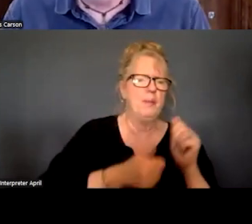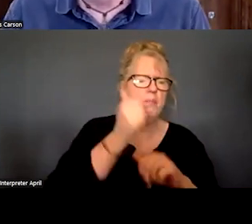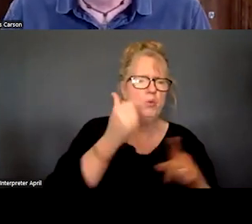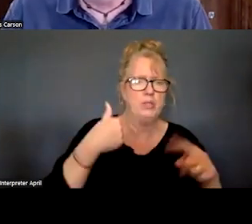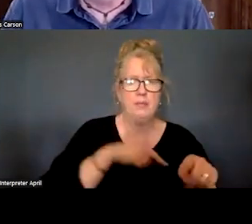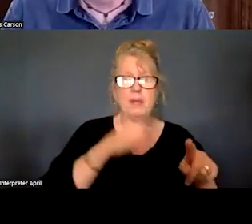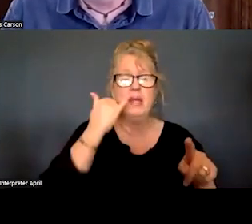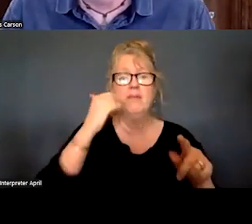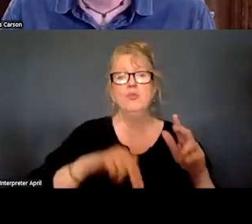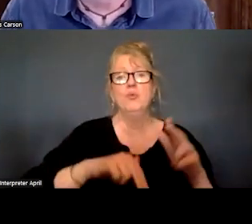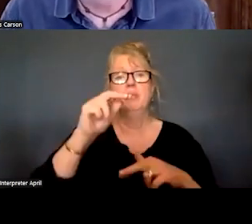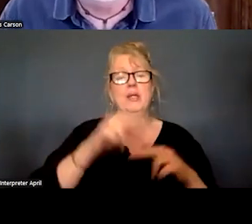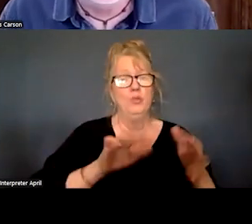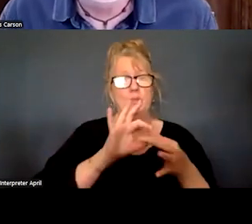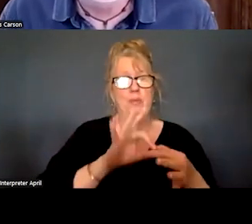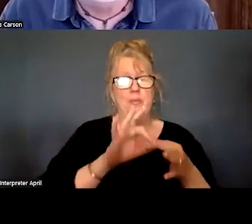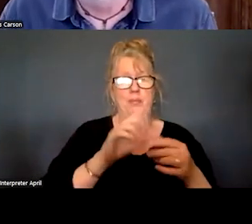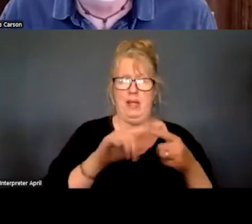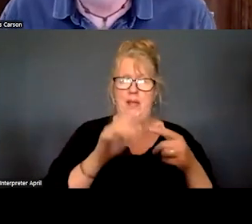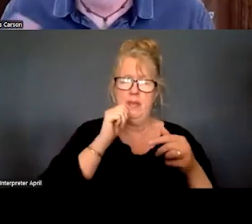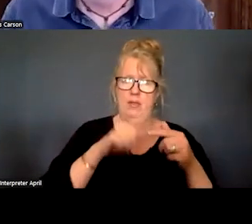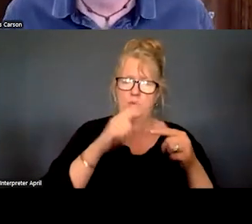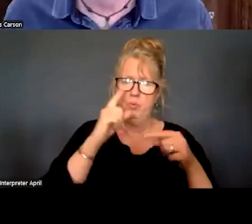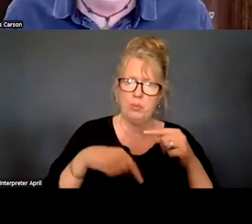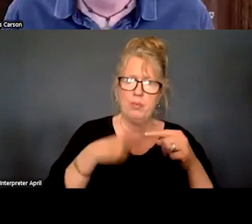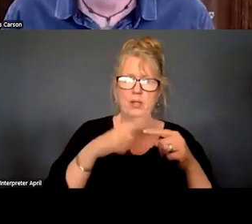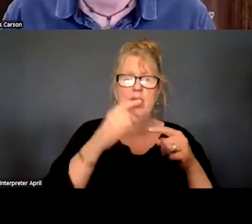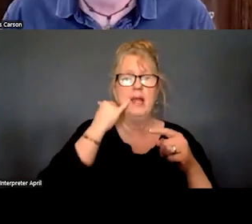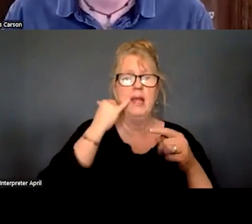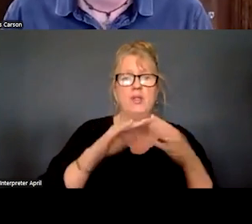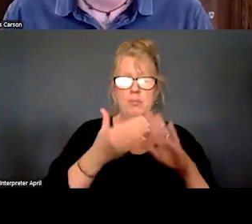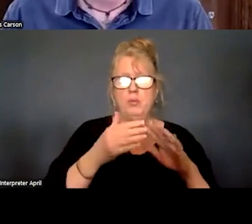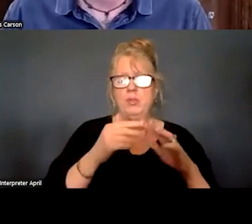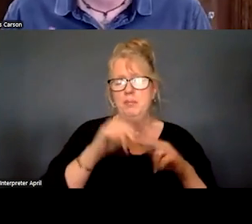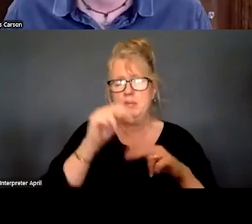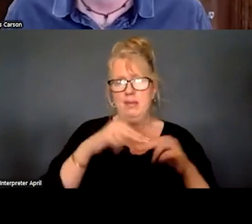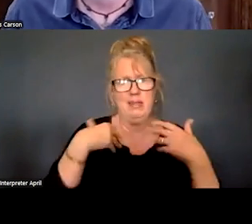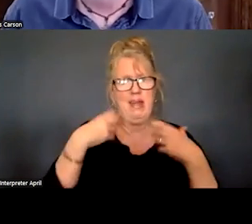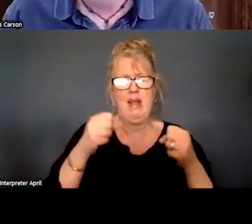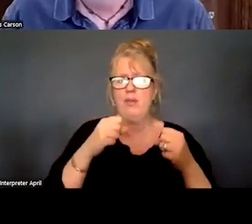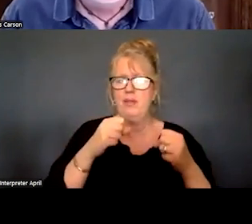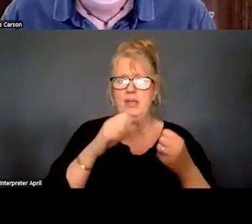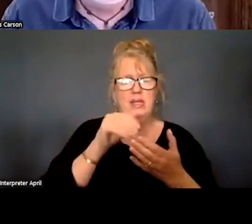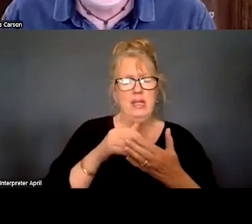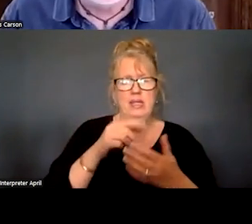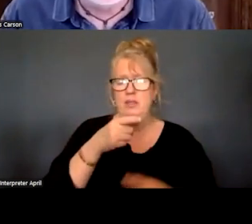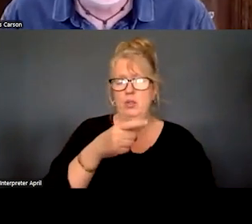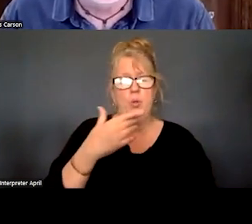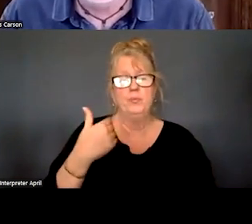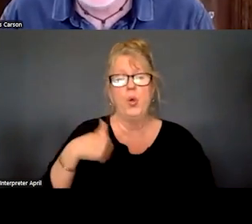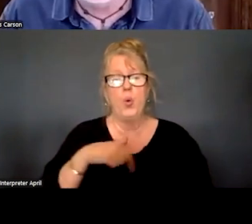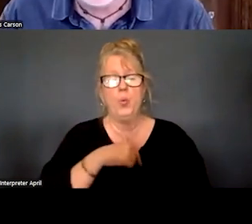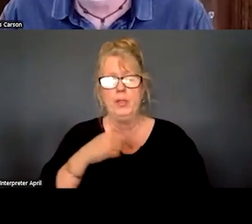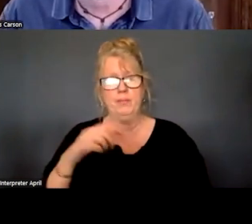build a relationship and you perpetuate that relationship. Say, Community Mental Health Center does that very well, right? Or FQHC. That